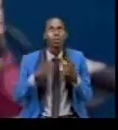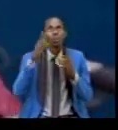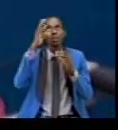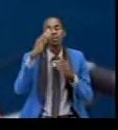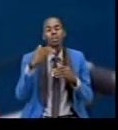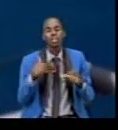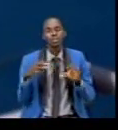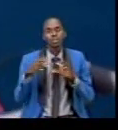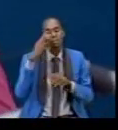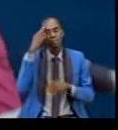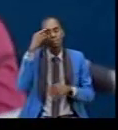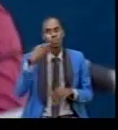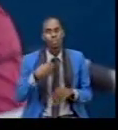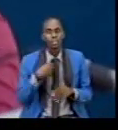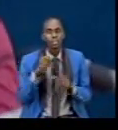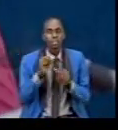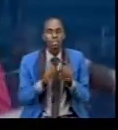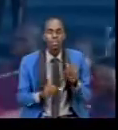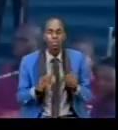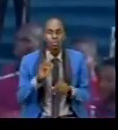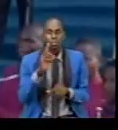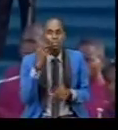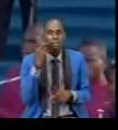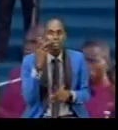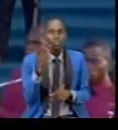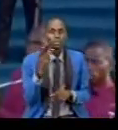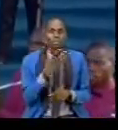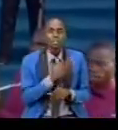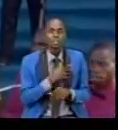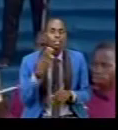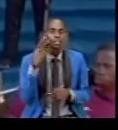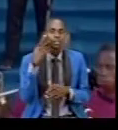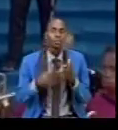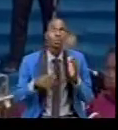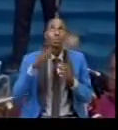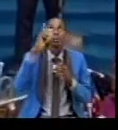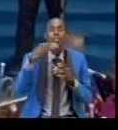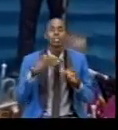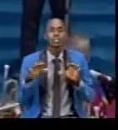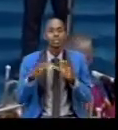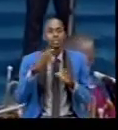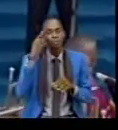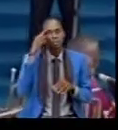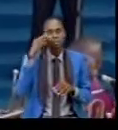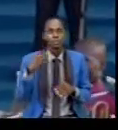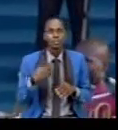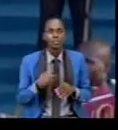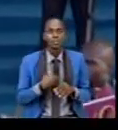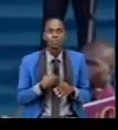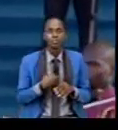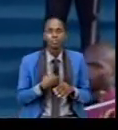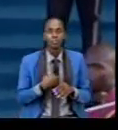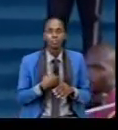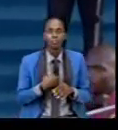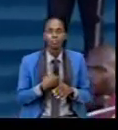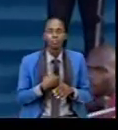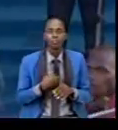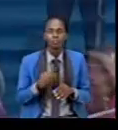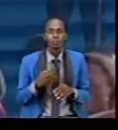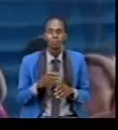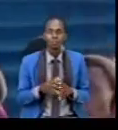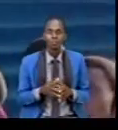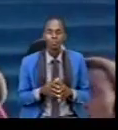See what God has done in my life. Everybody look and see what the Lord has done. From day one to day